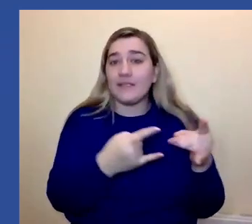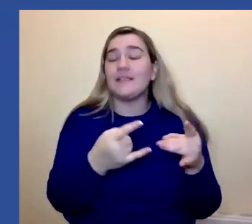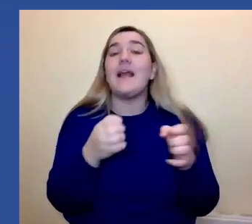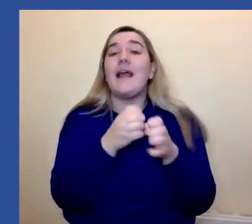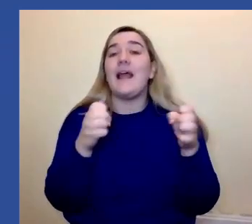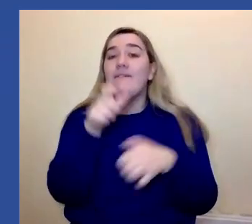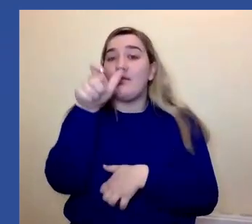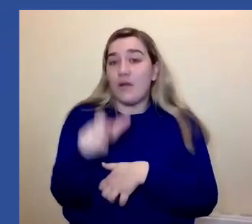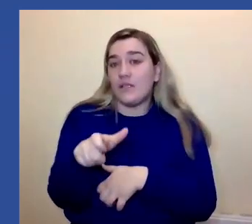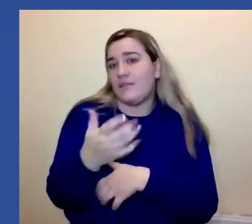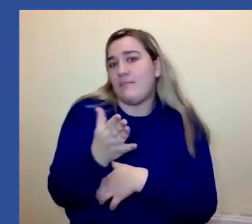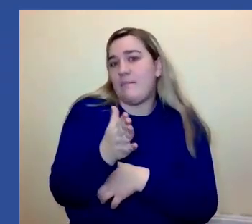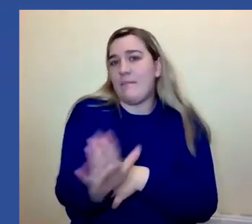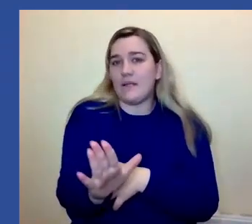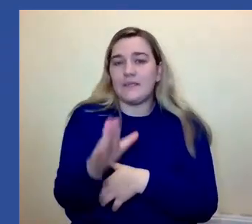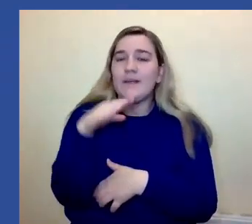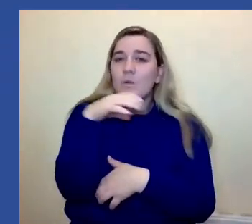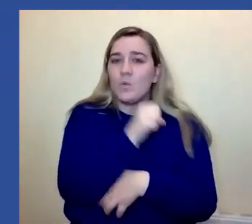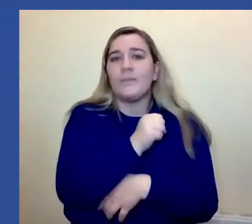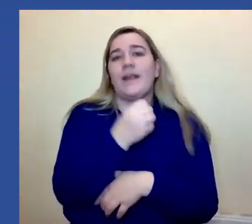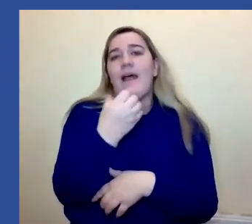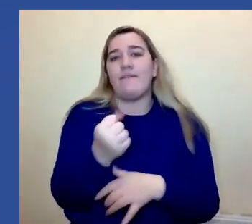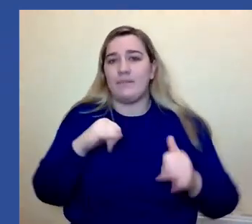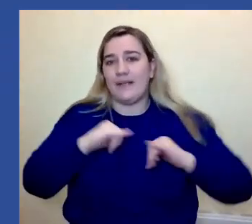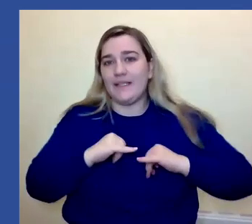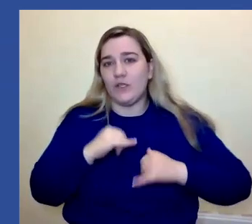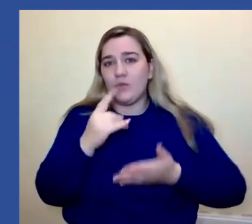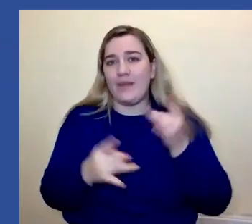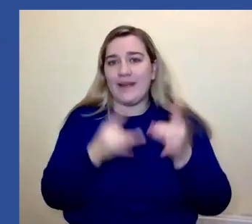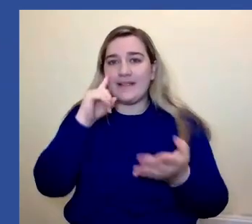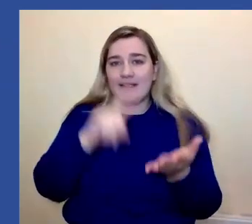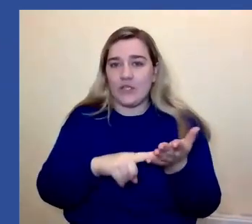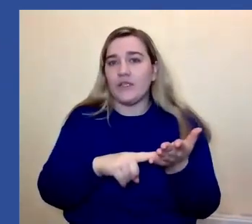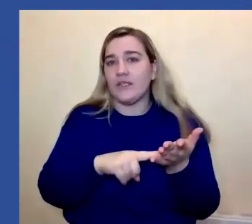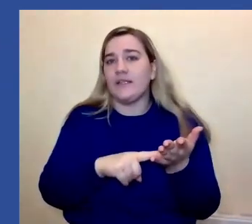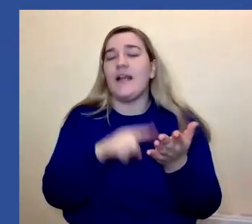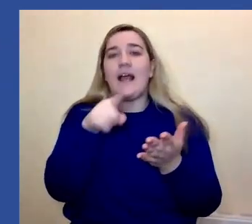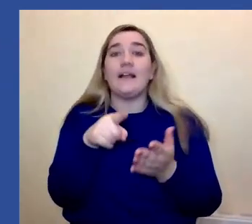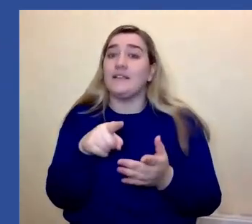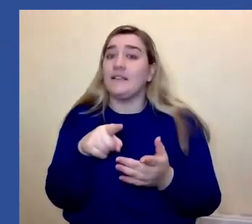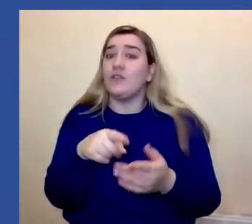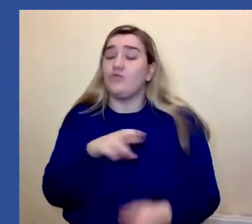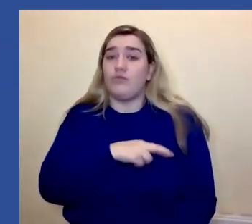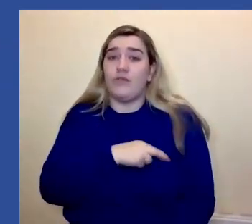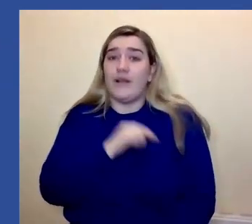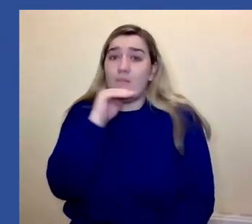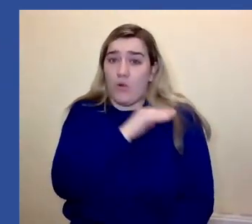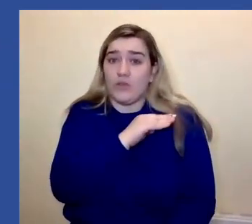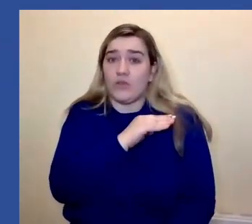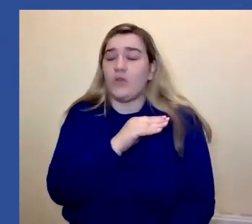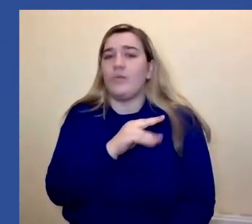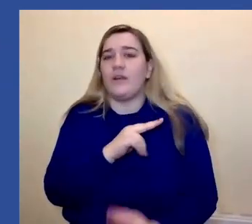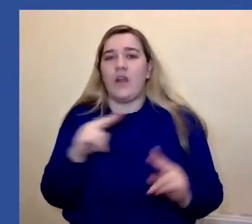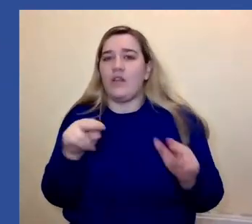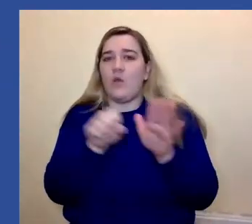single person must be presumed to have the capacity to make decisions, and it is absolutely imperative that we do not lose